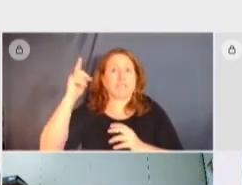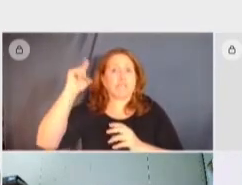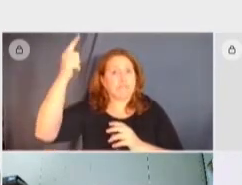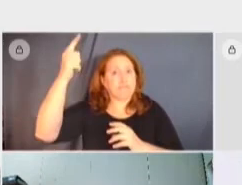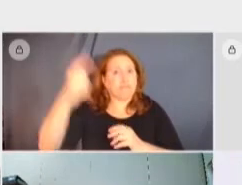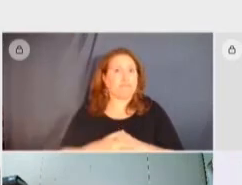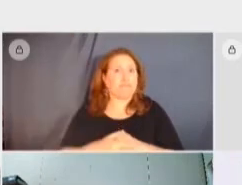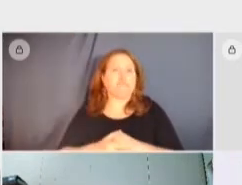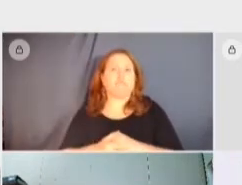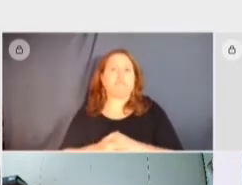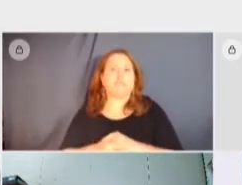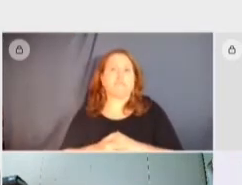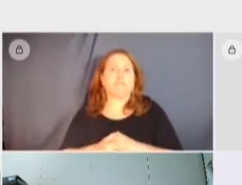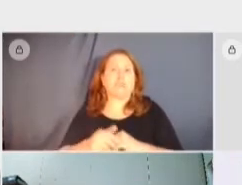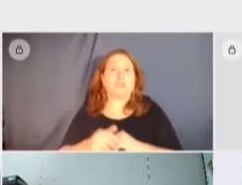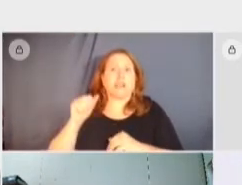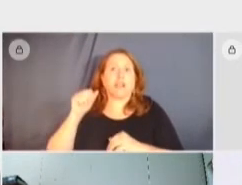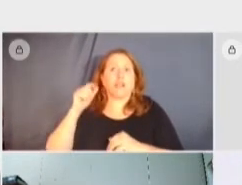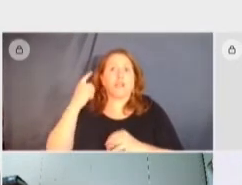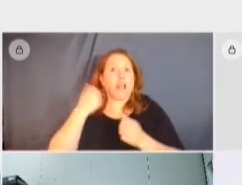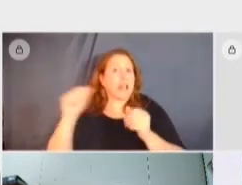discussion? Yes, I have a question.